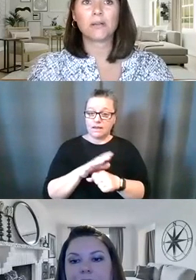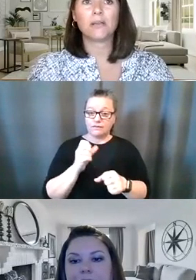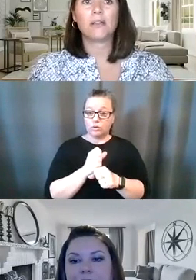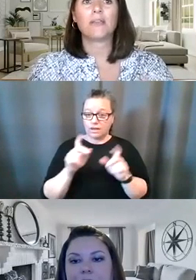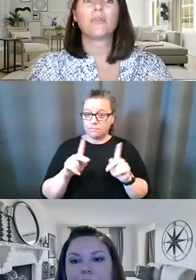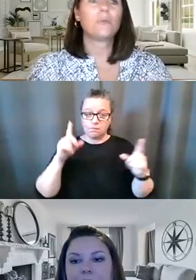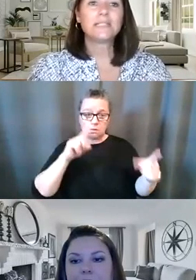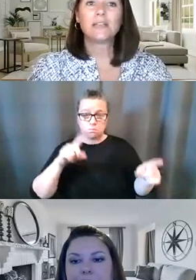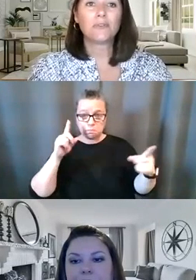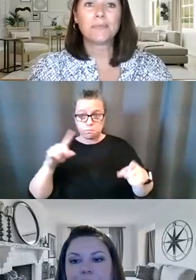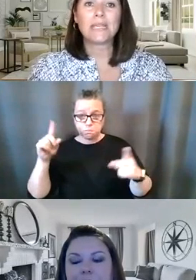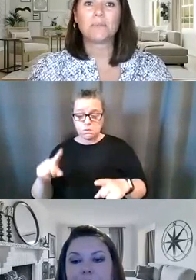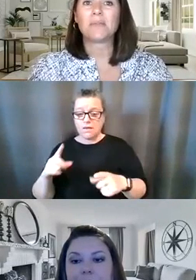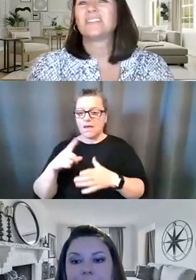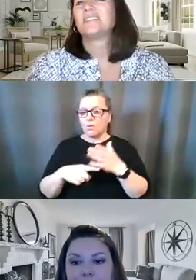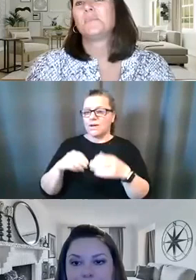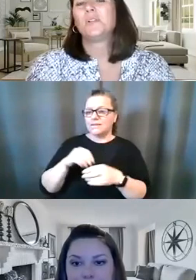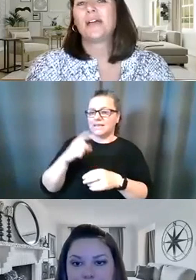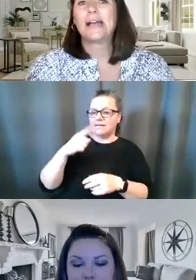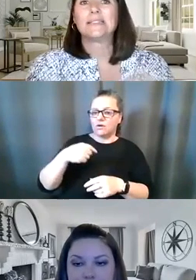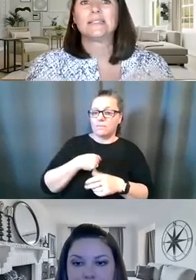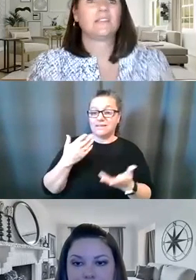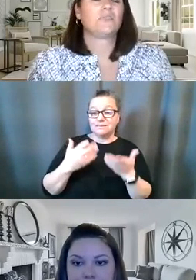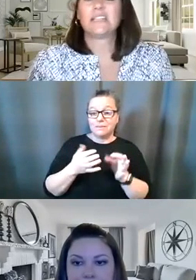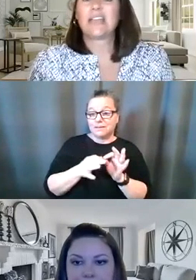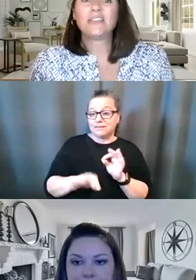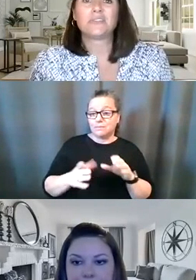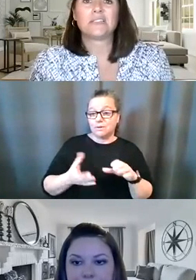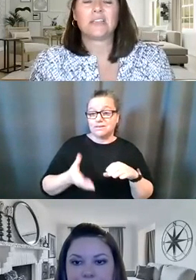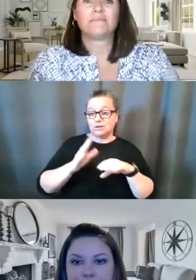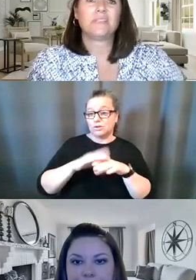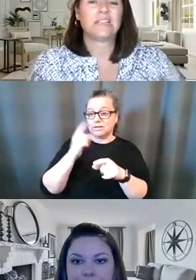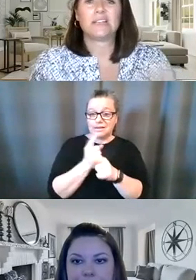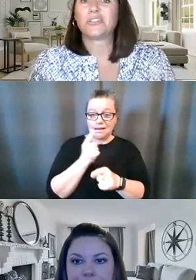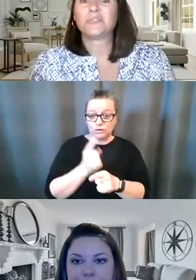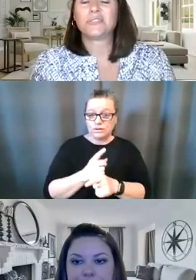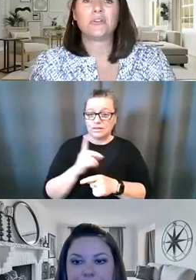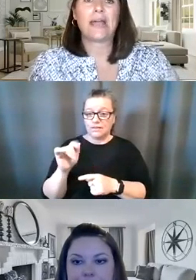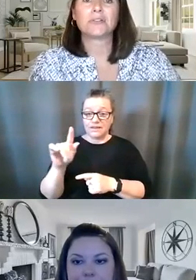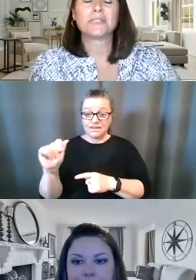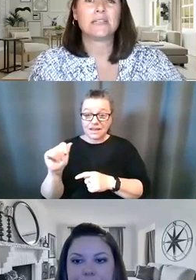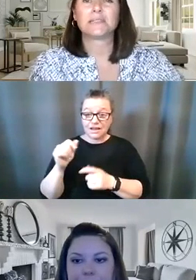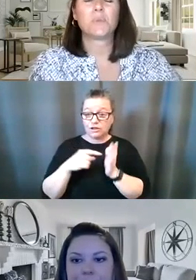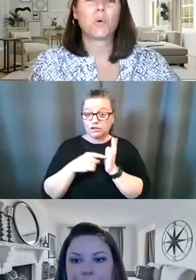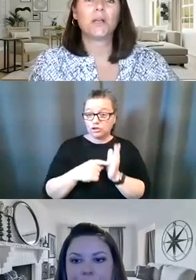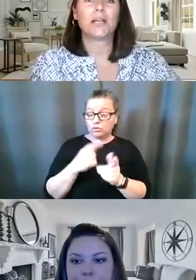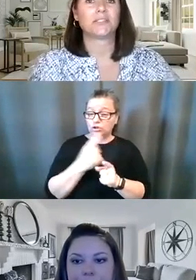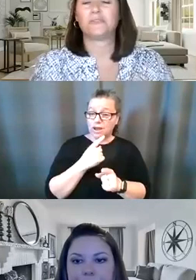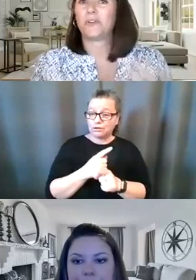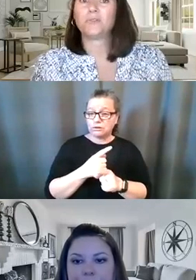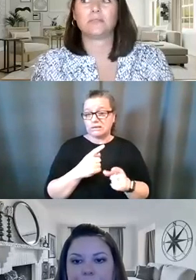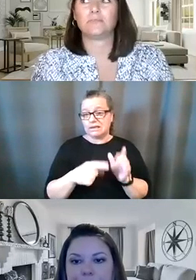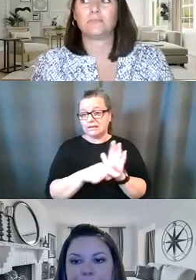board. The what's in it for me may be as simple as increasing accuracy. The data shows that your accuracy is poor, and